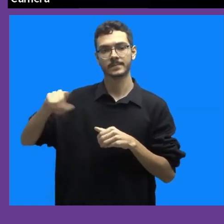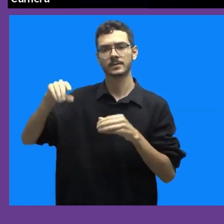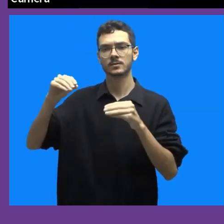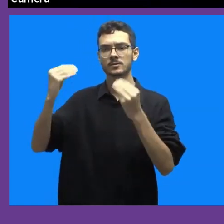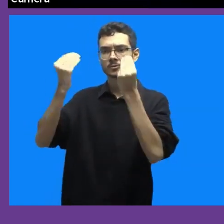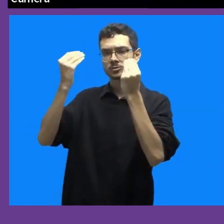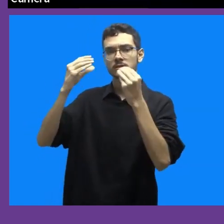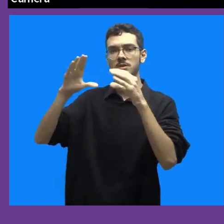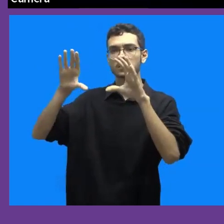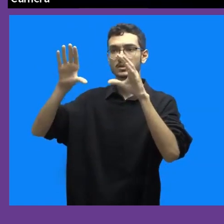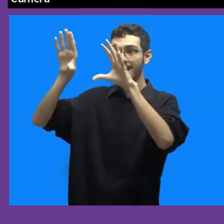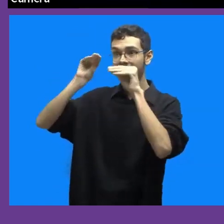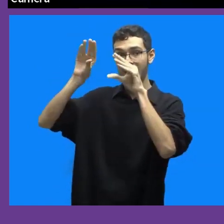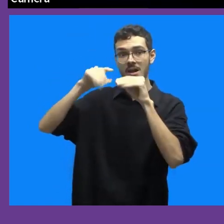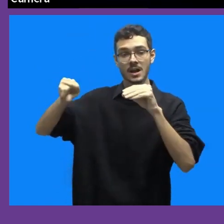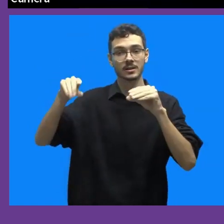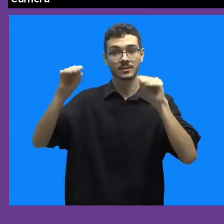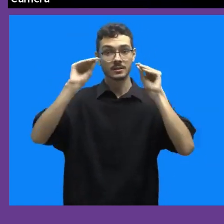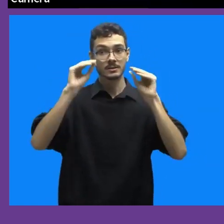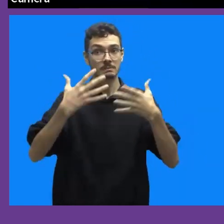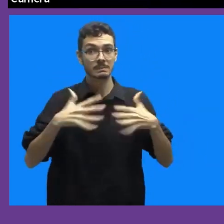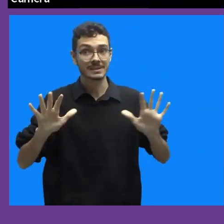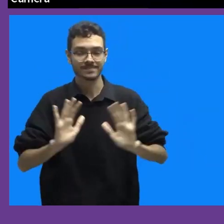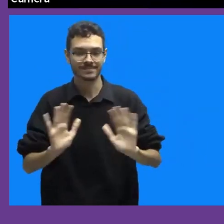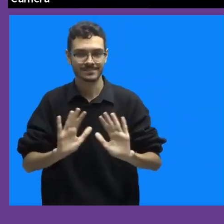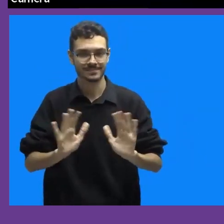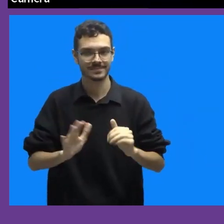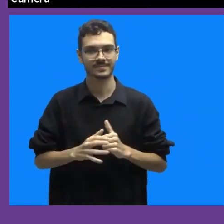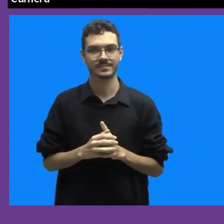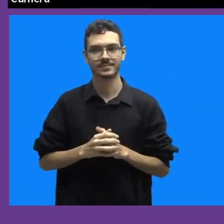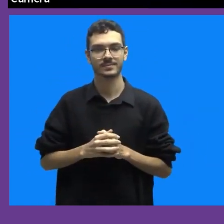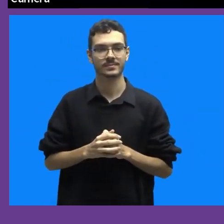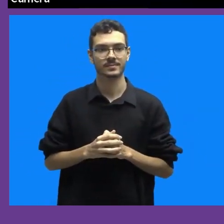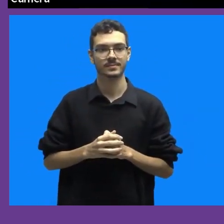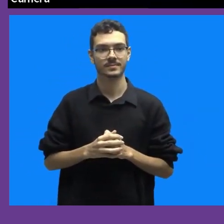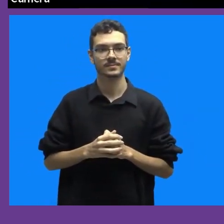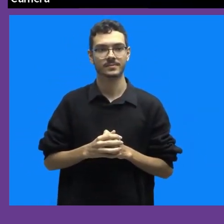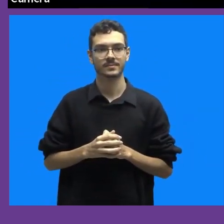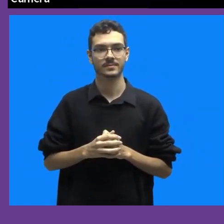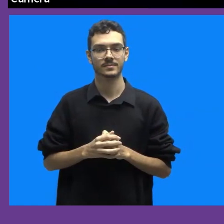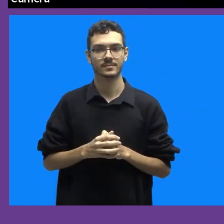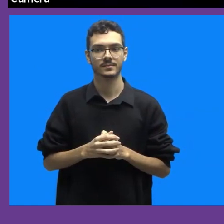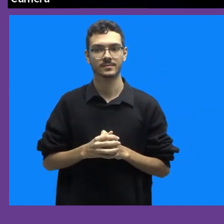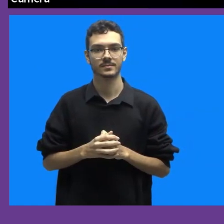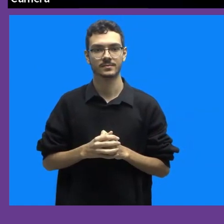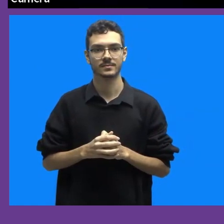underscores that educational quality should be evaluated by how effectively it serves all